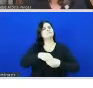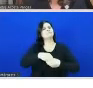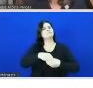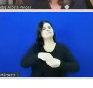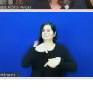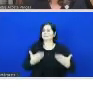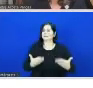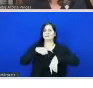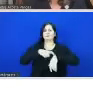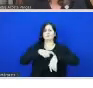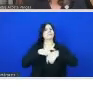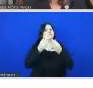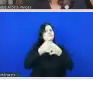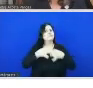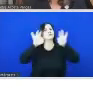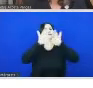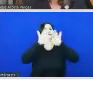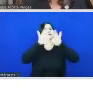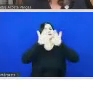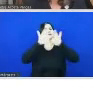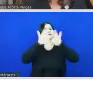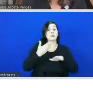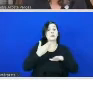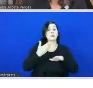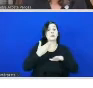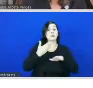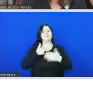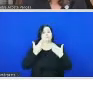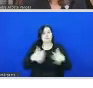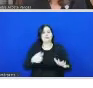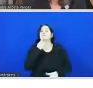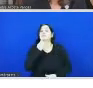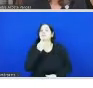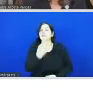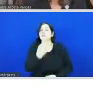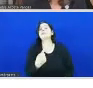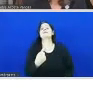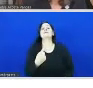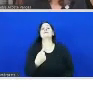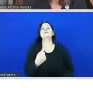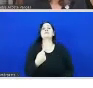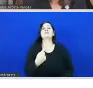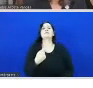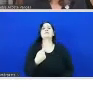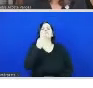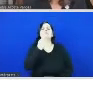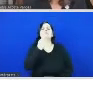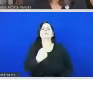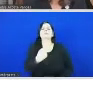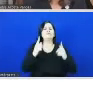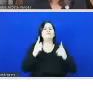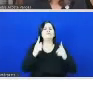IDLO perspective. We are an international organization that works exclusively on justice and the rule of